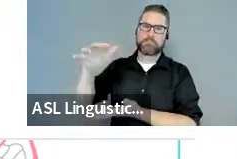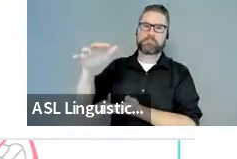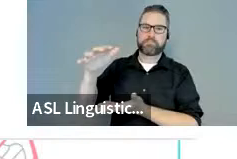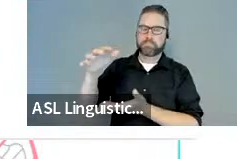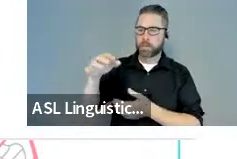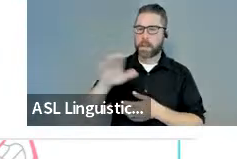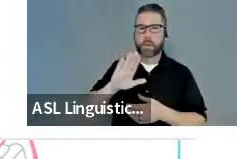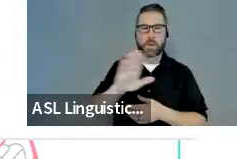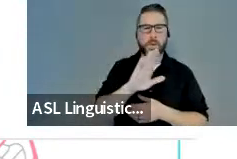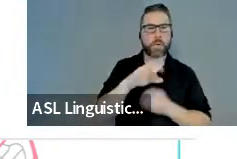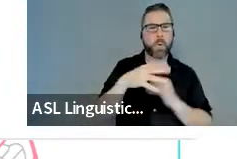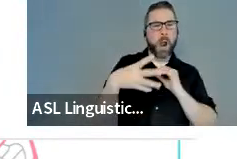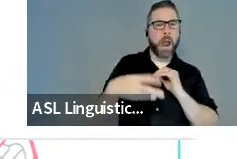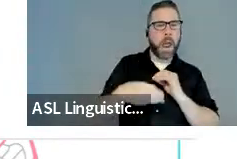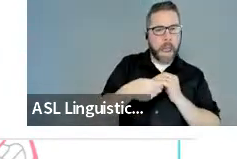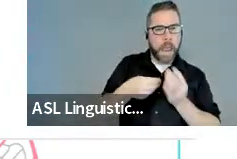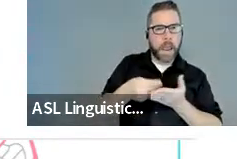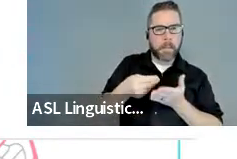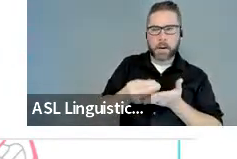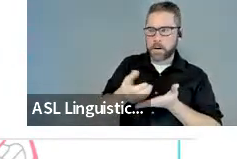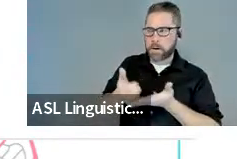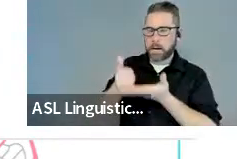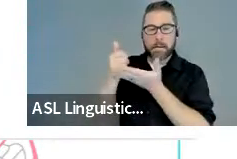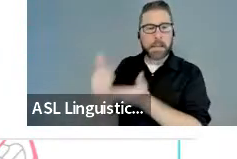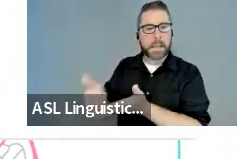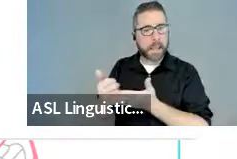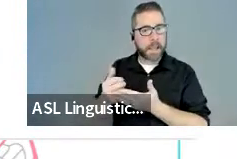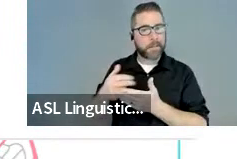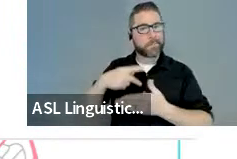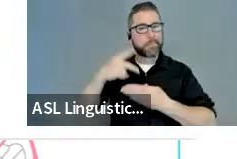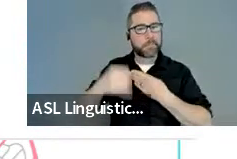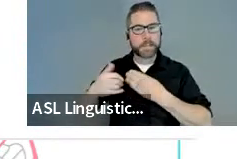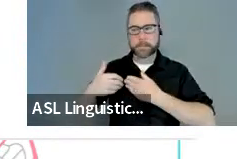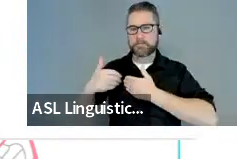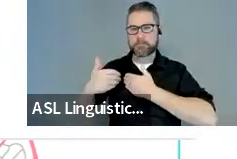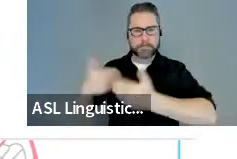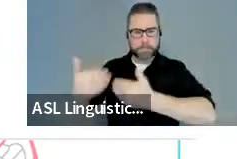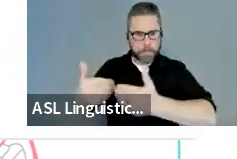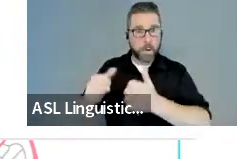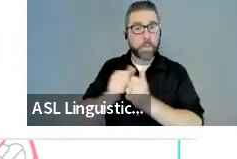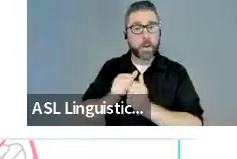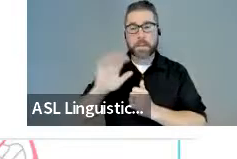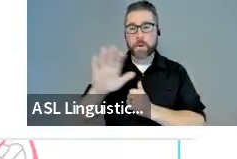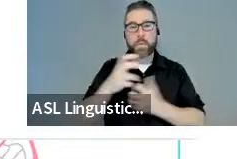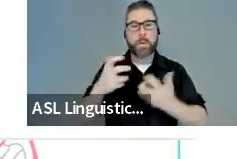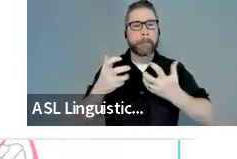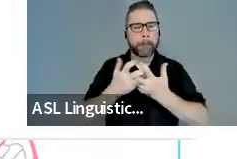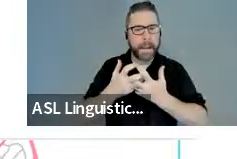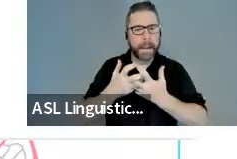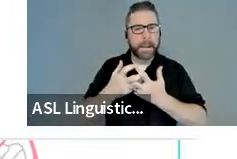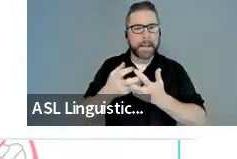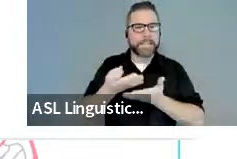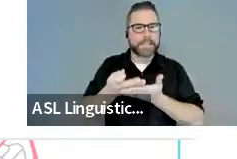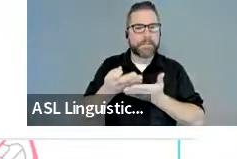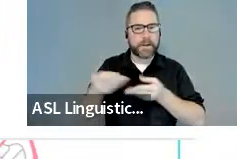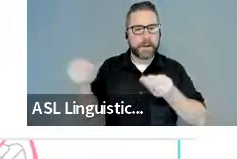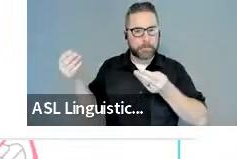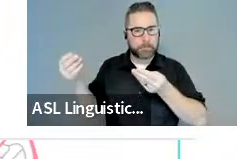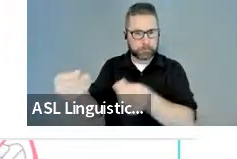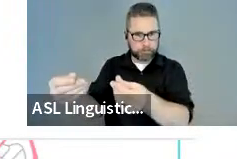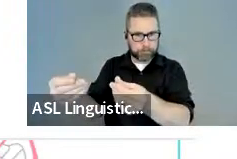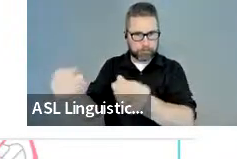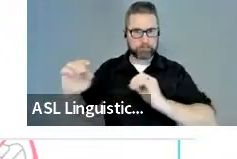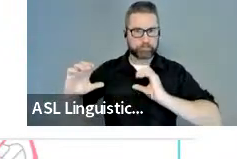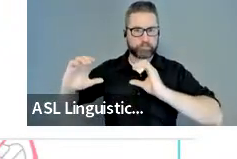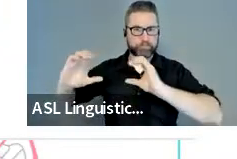make sure that the project can move forward like kind of with your match funding. This is typically kind of how these types of projects work actually,